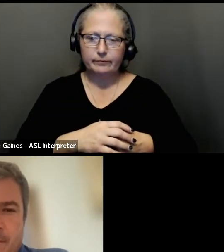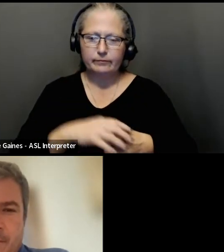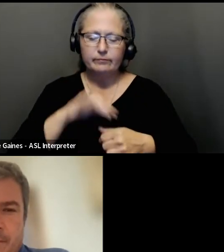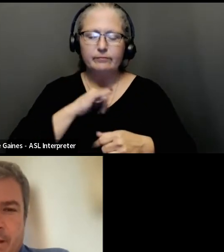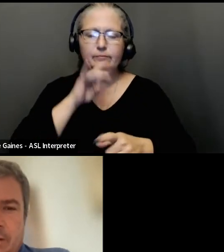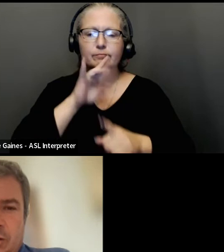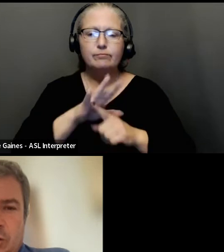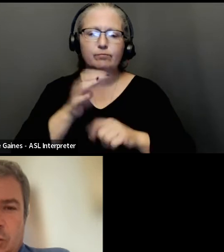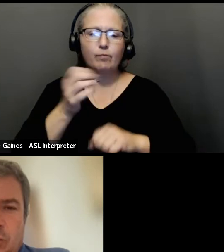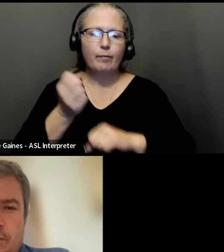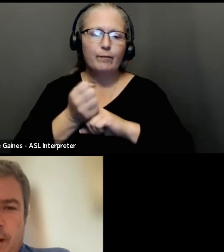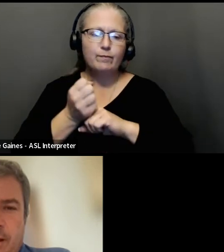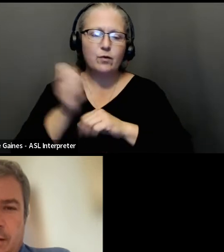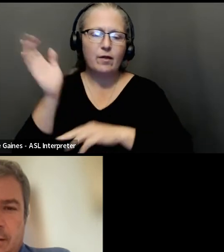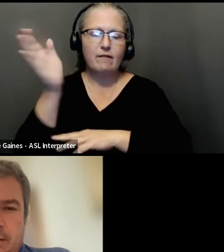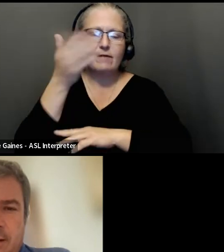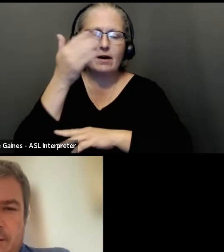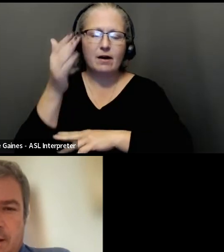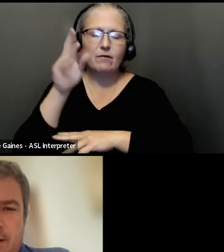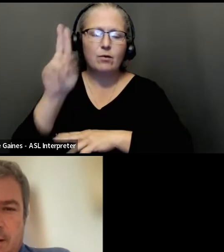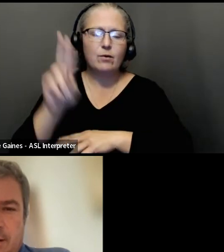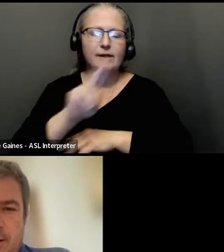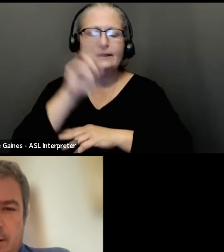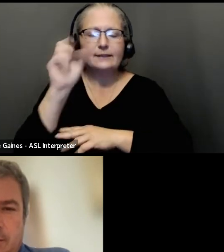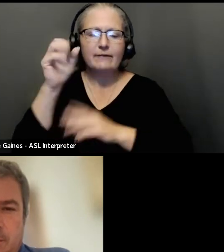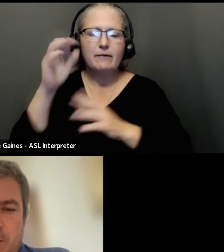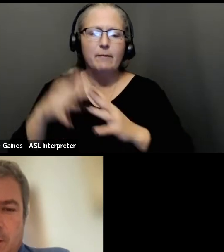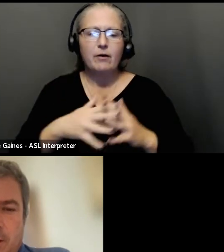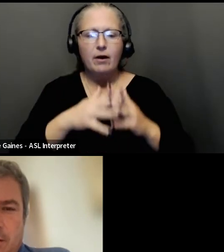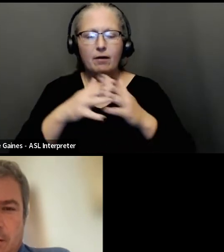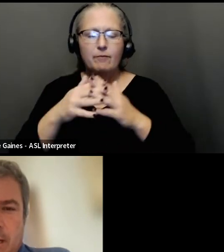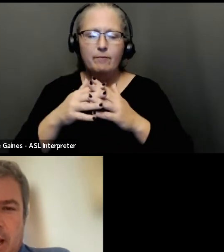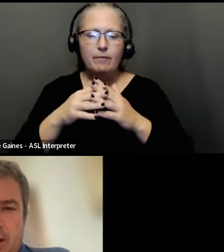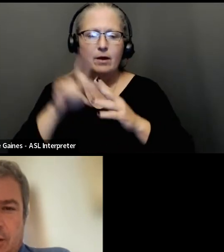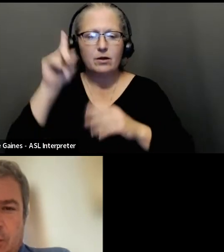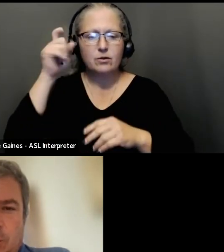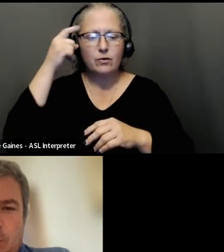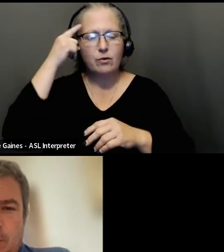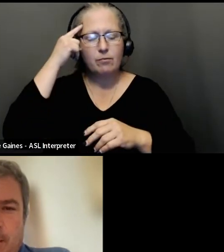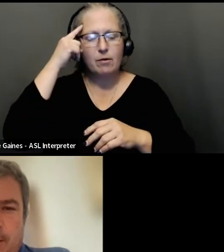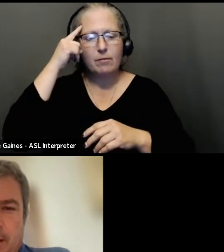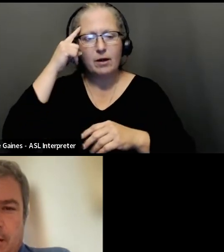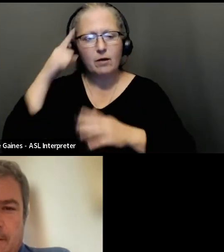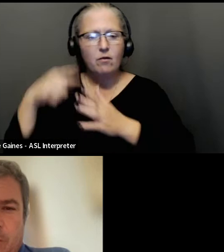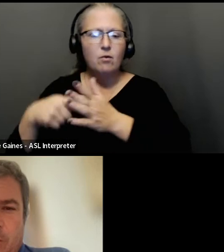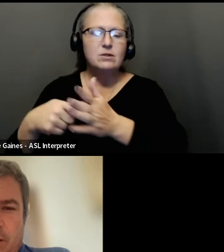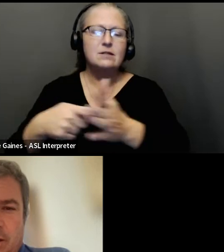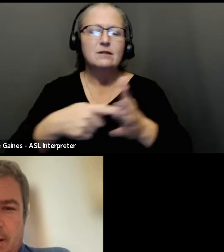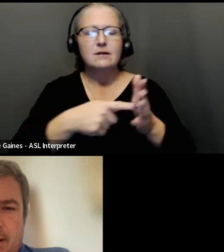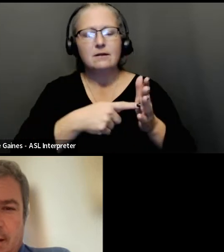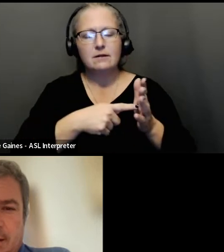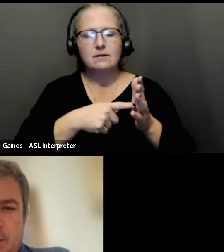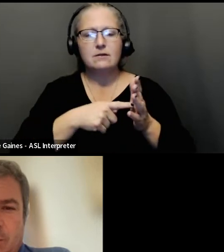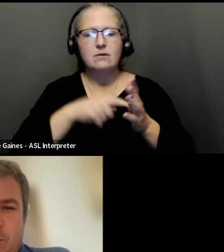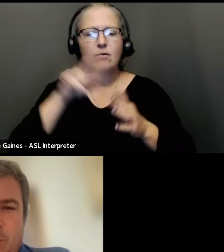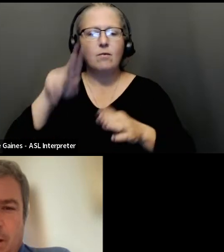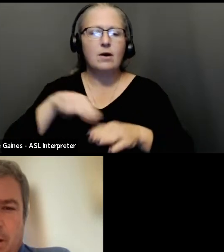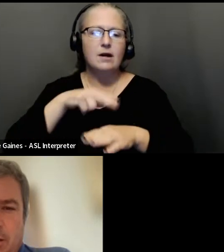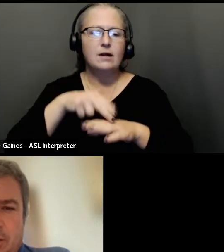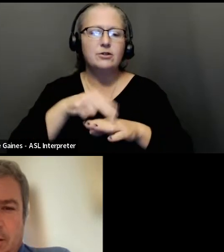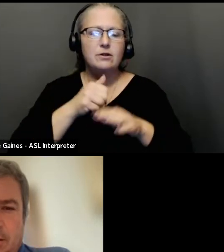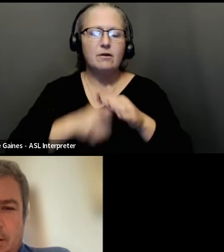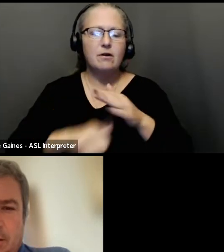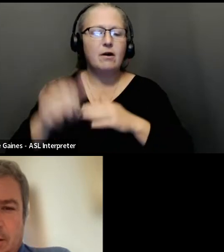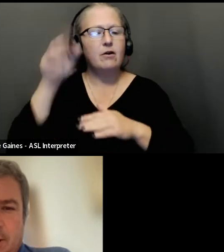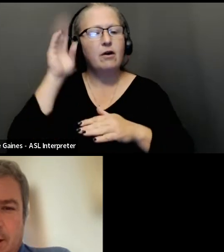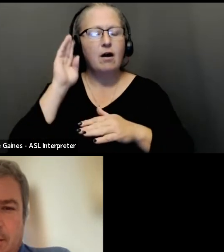Pledge allegiance to the flag of the United States of America and to the republic which stands one